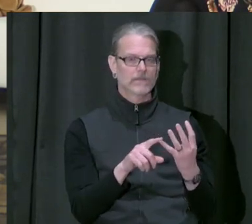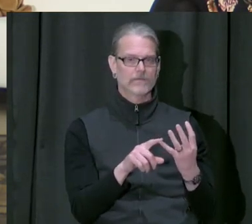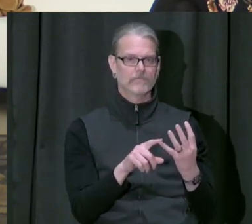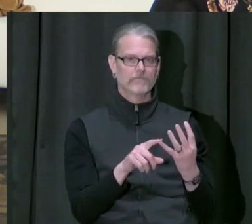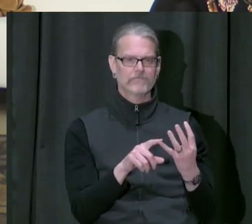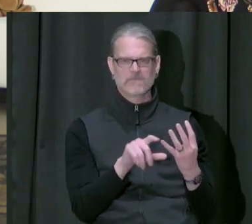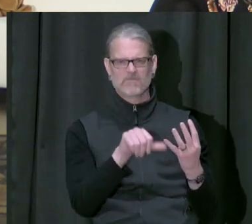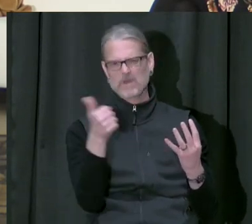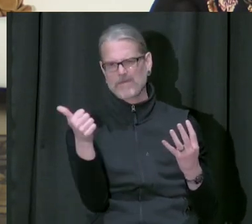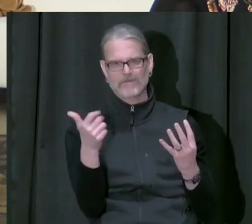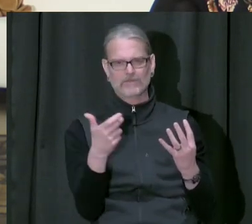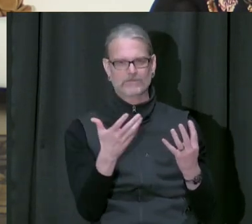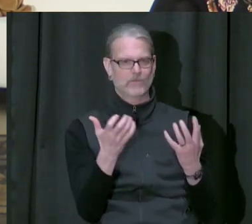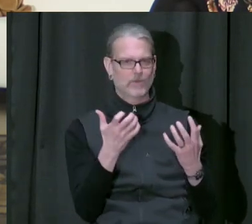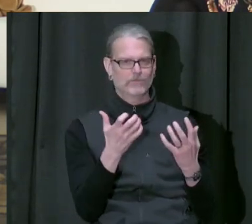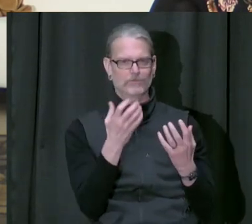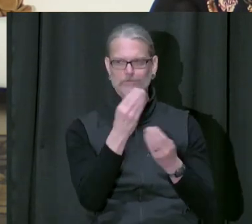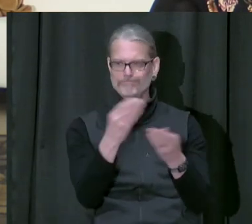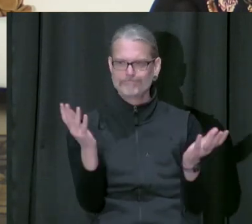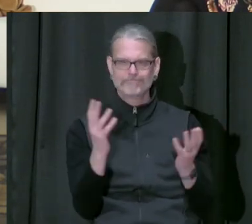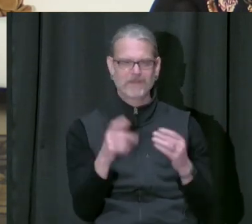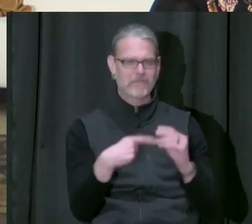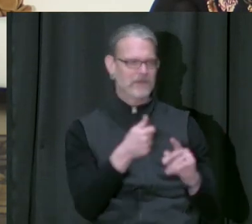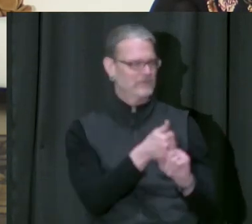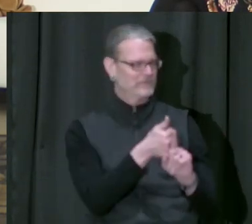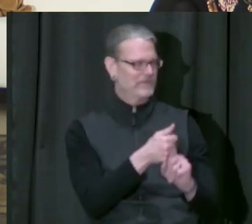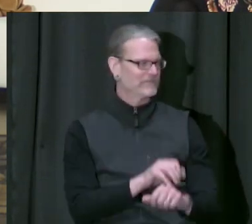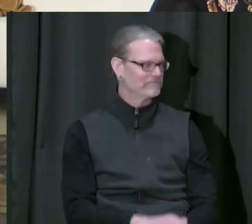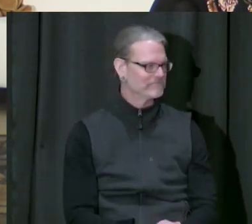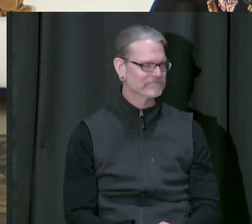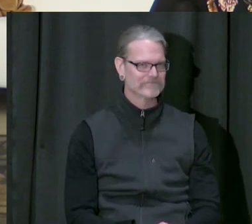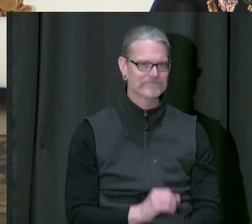and anything else you'd like to mention about yourself.